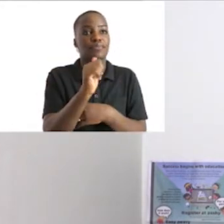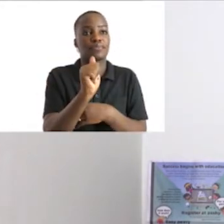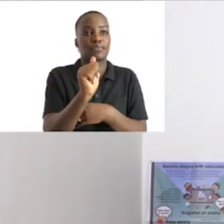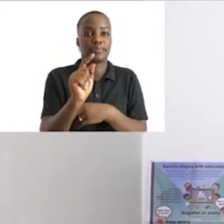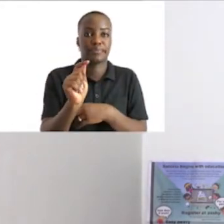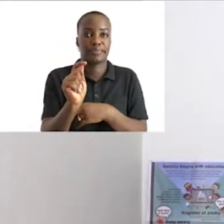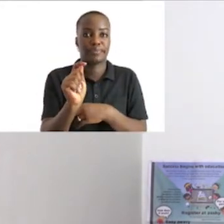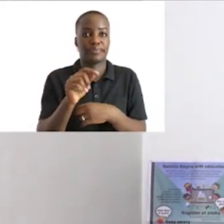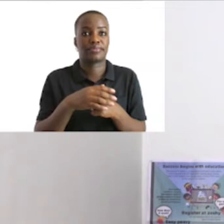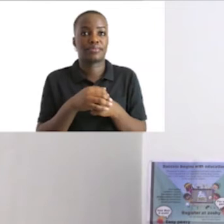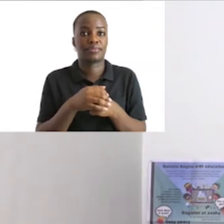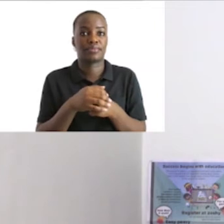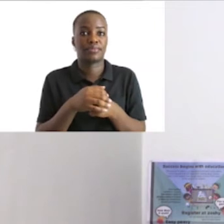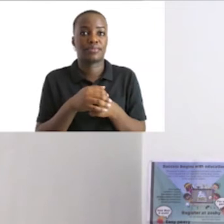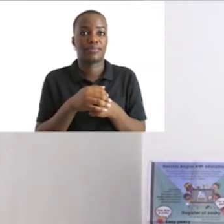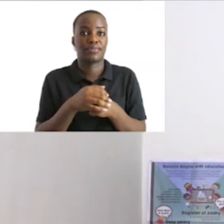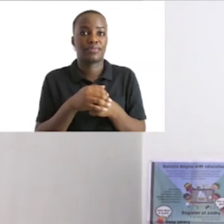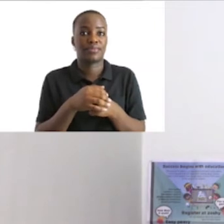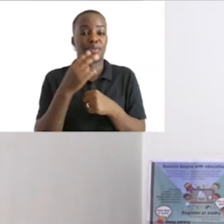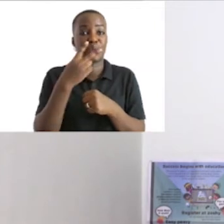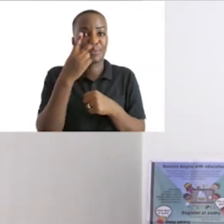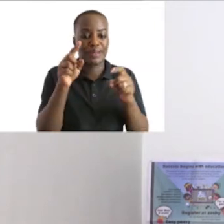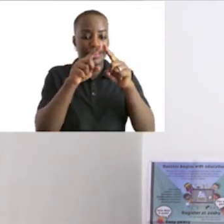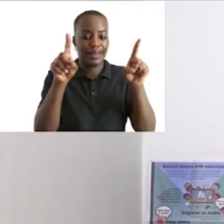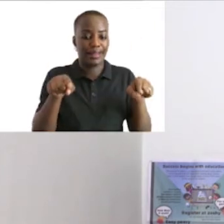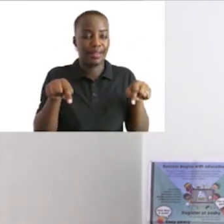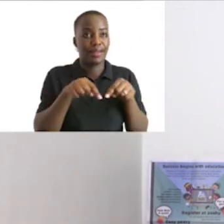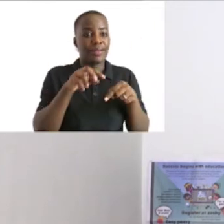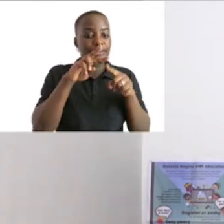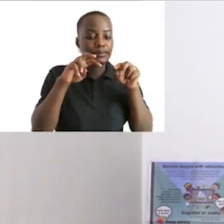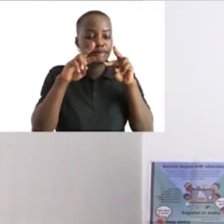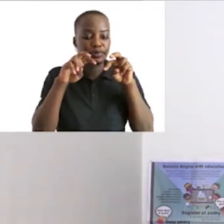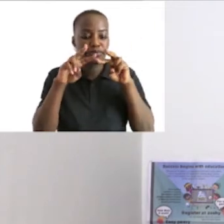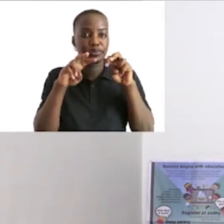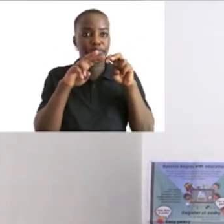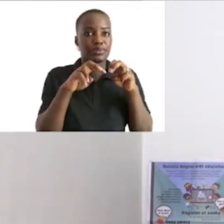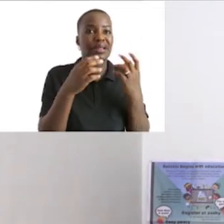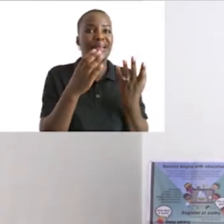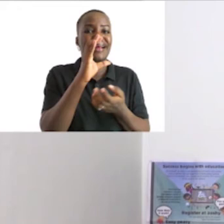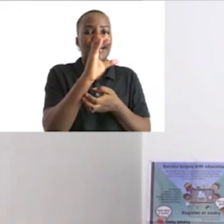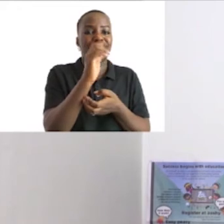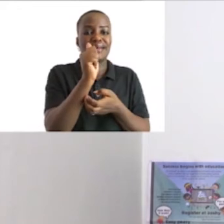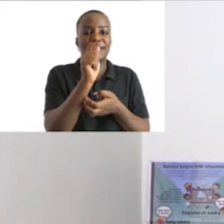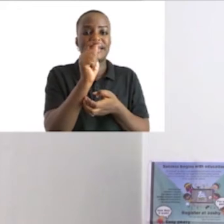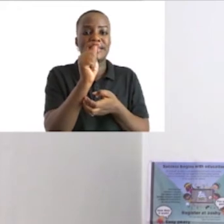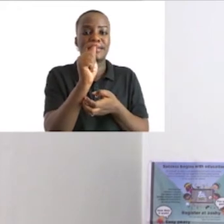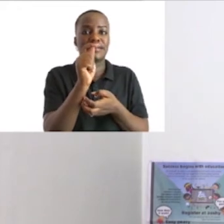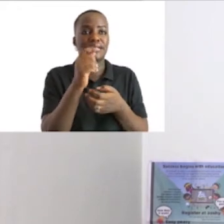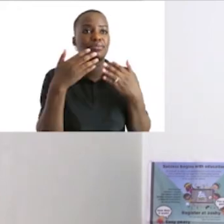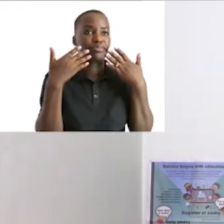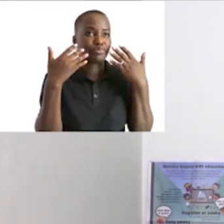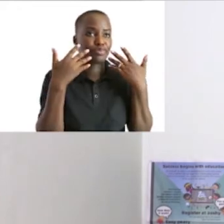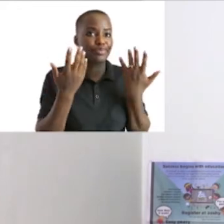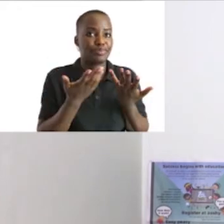So we are going to look in our word search for the word cat. We're going to start with the first letter and sound